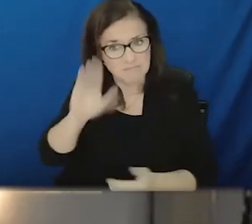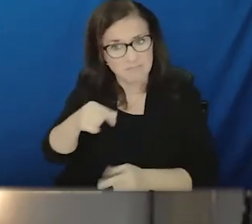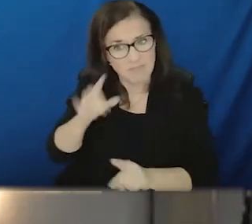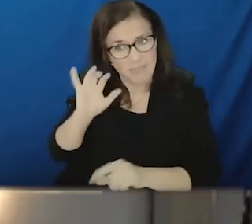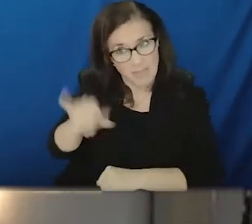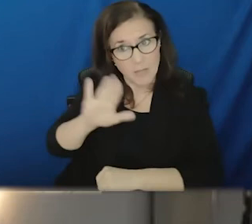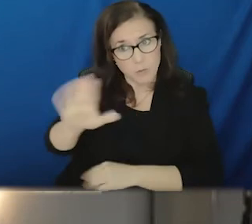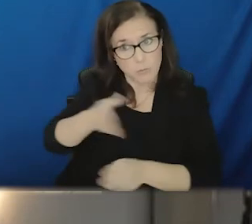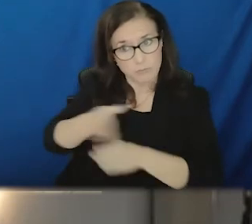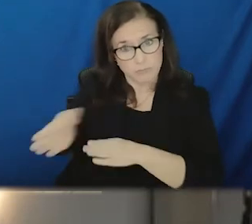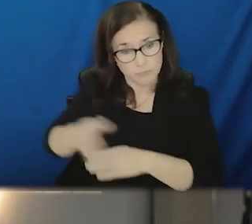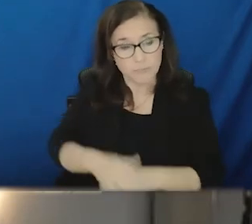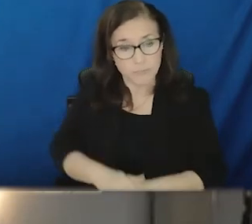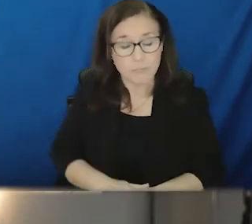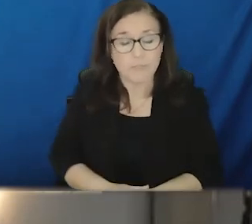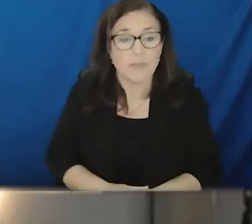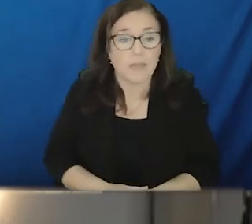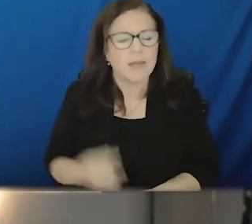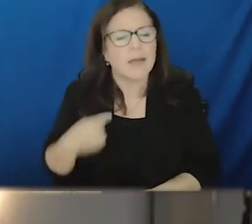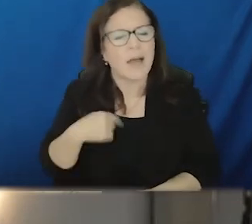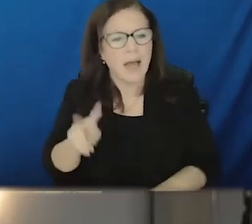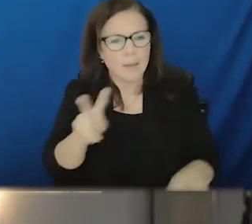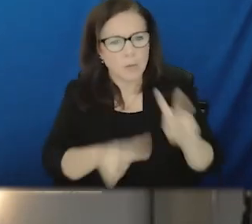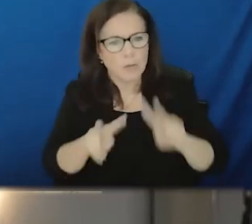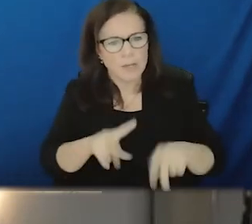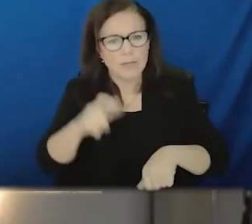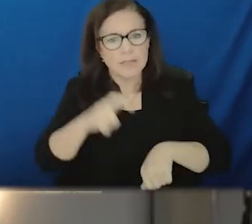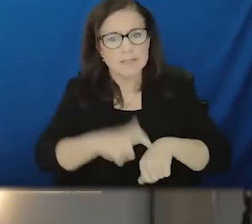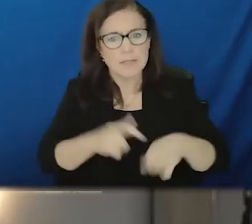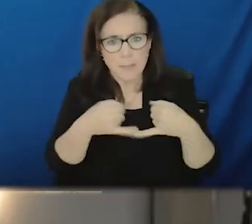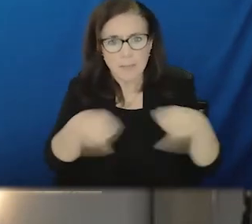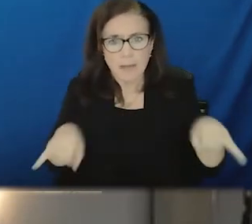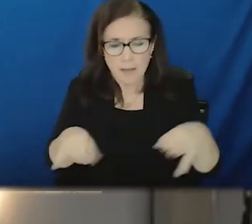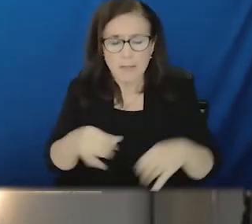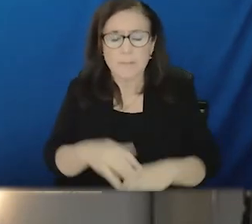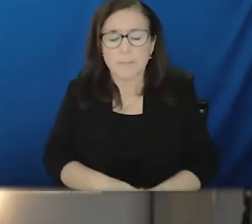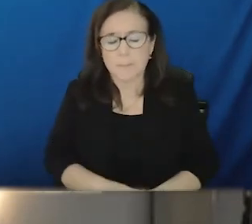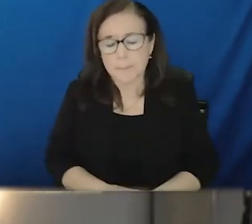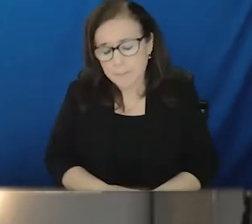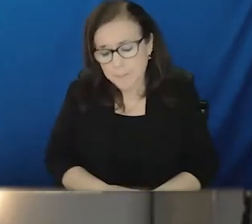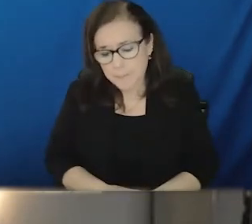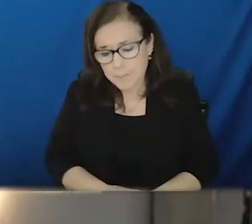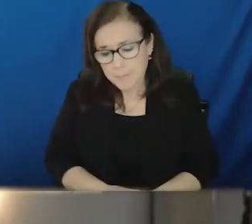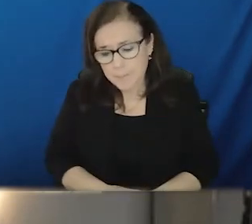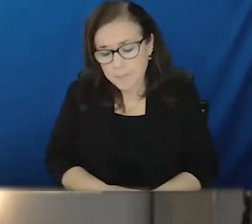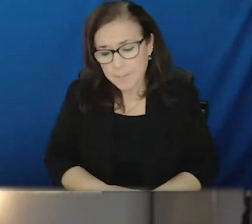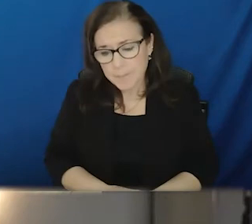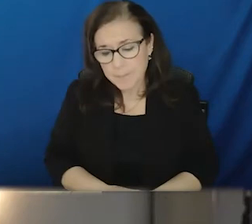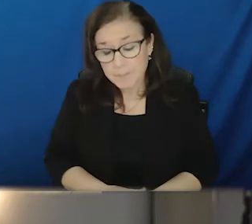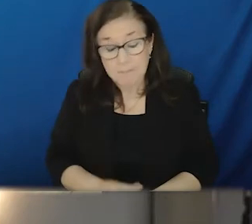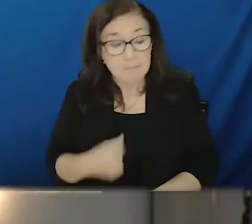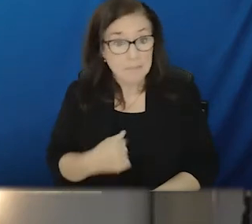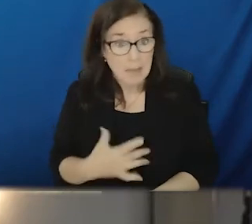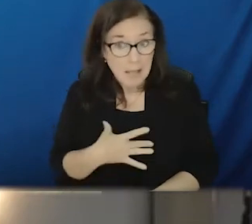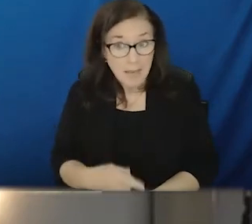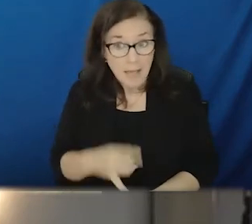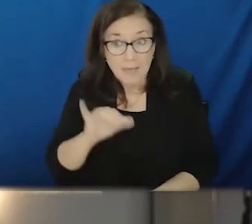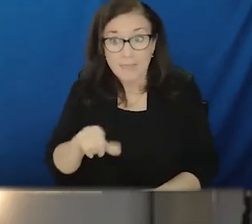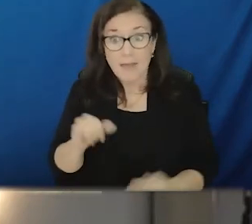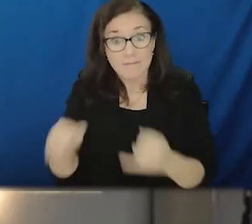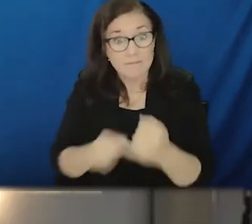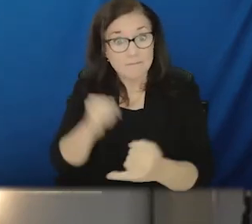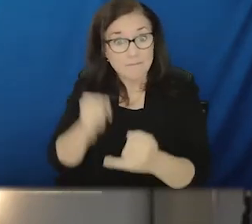at the timeline, and I like that the final interview scheduled for